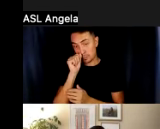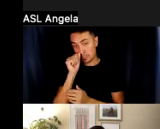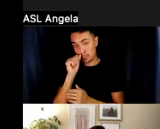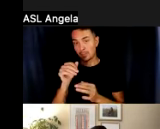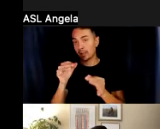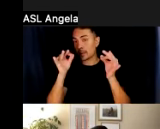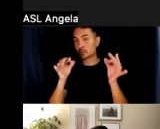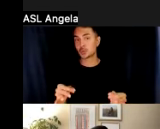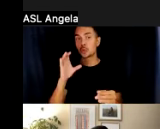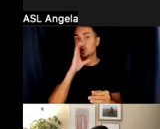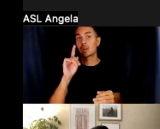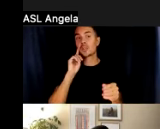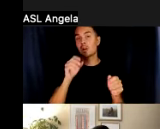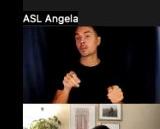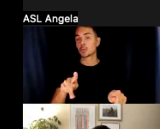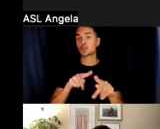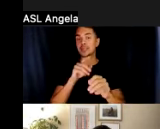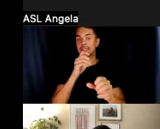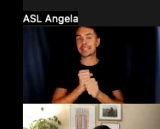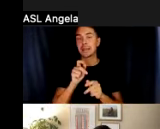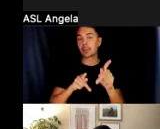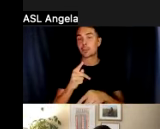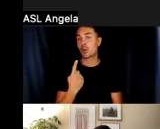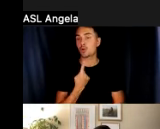Absolutely. Looking for those opportunities to get people alone